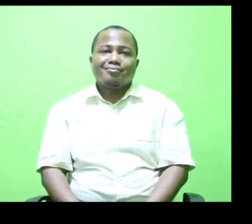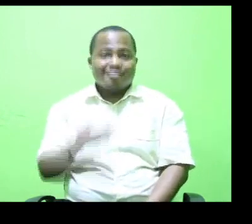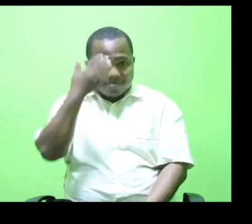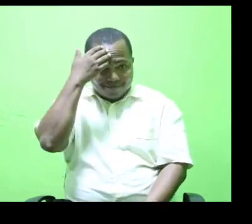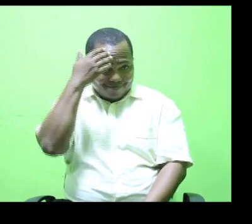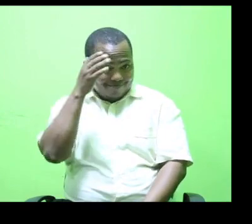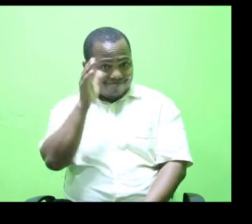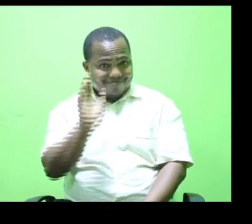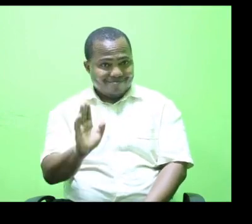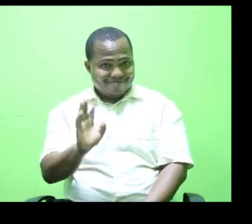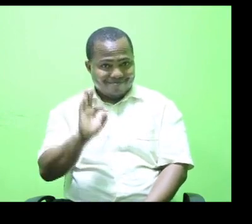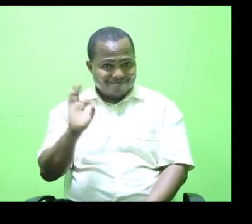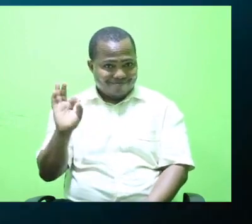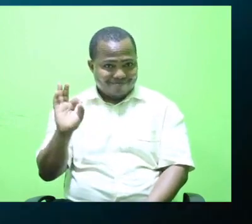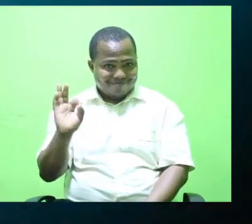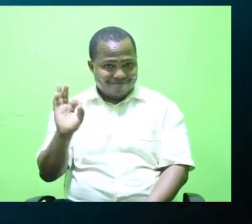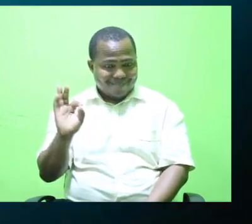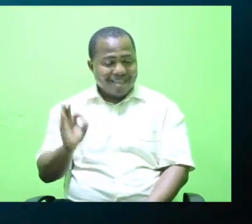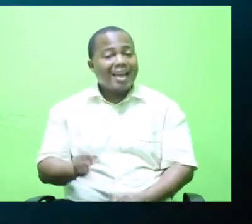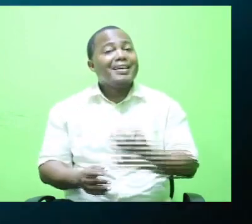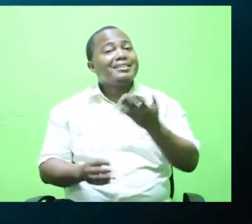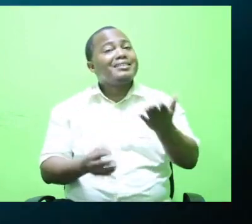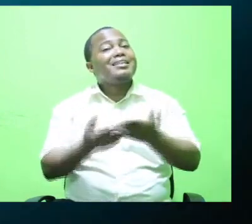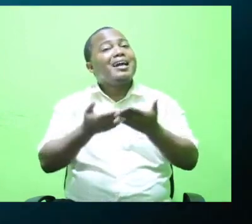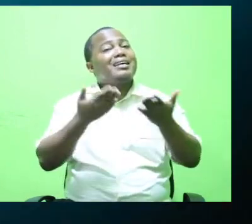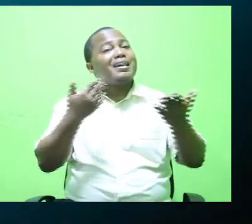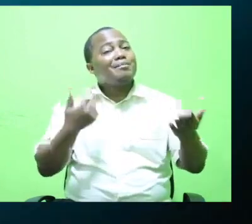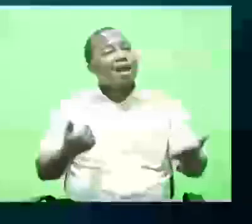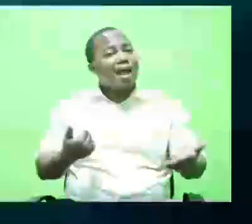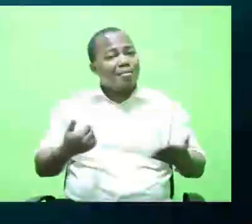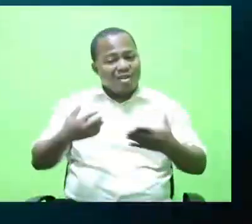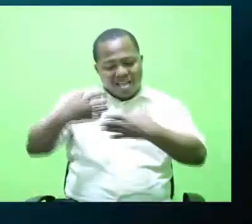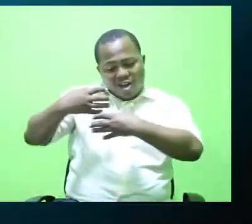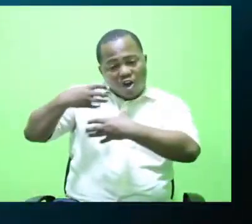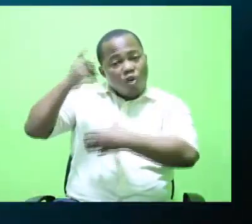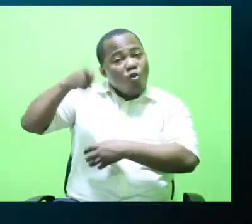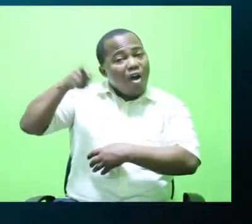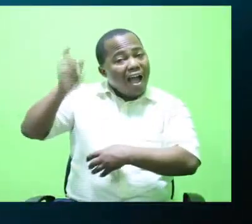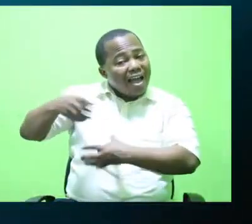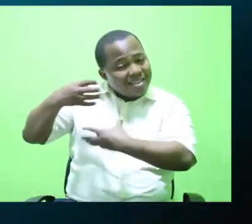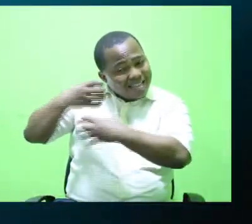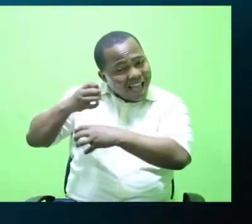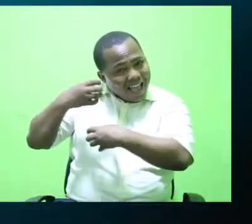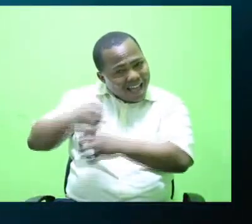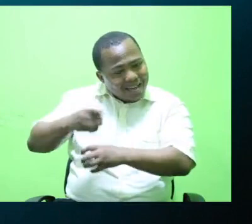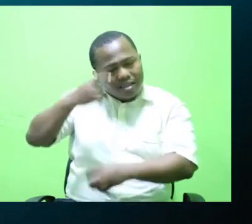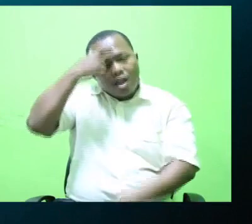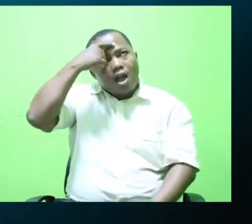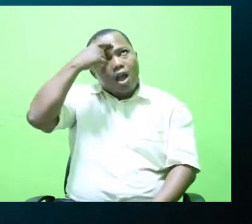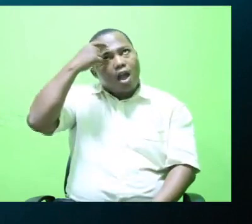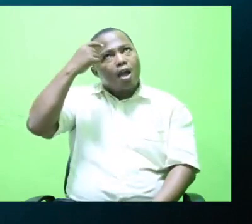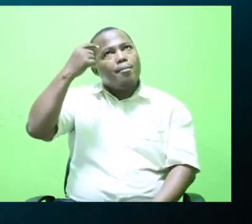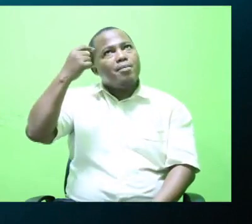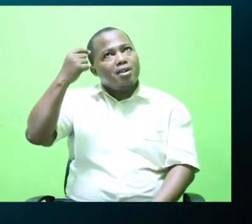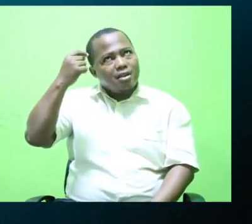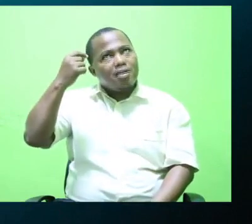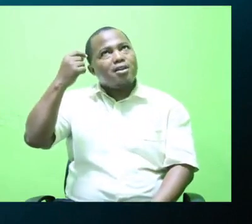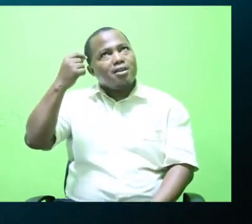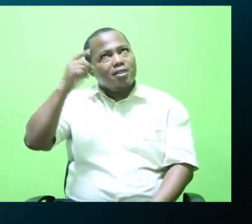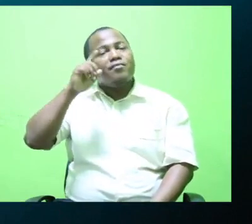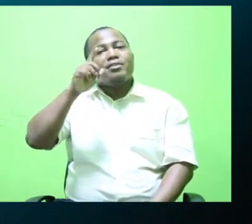Are we together, my dears? That's why the scientists believe that